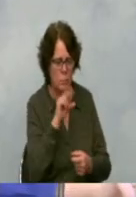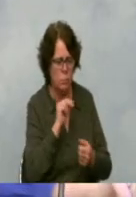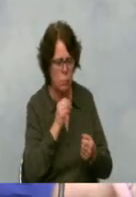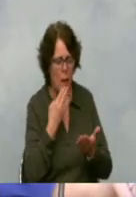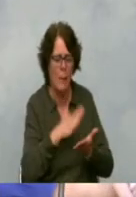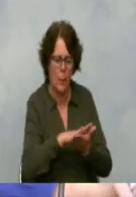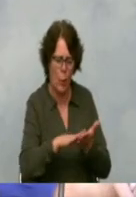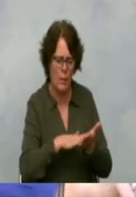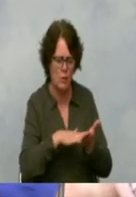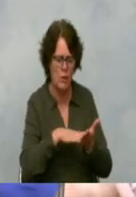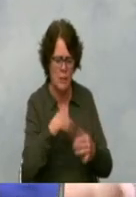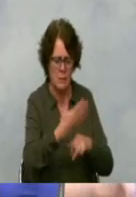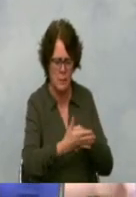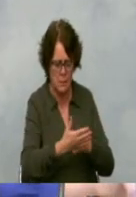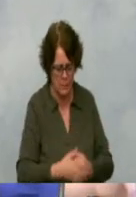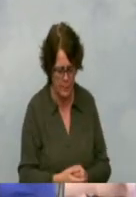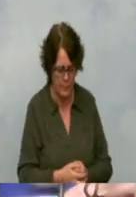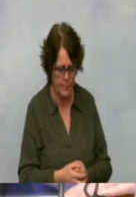end.